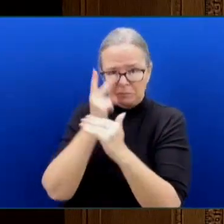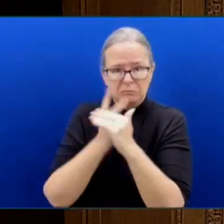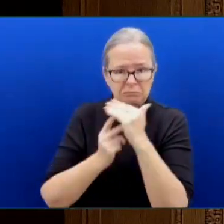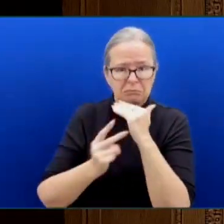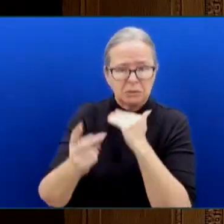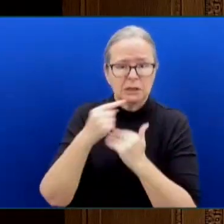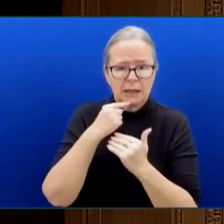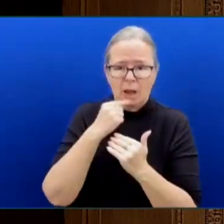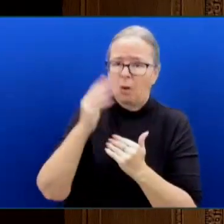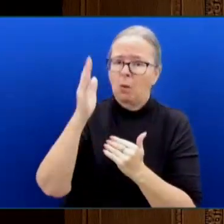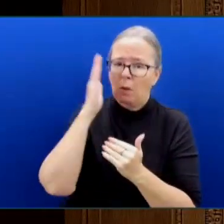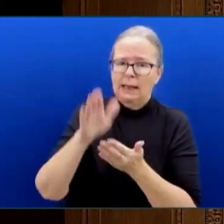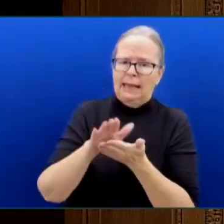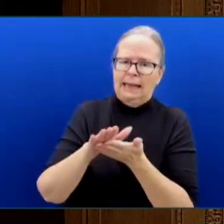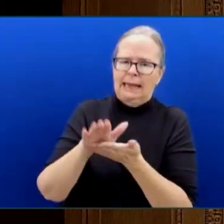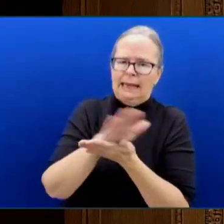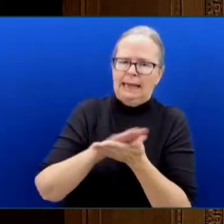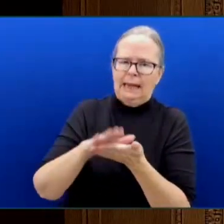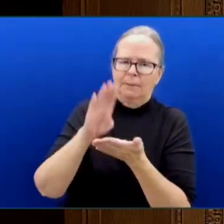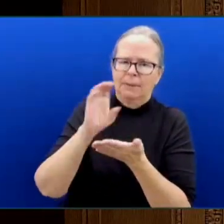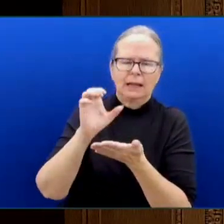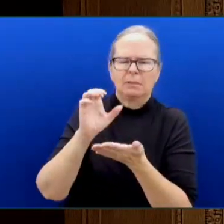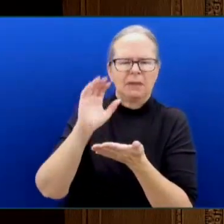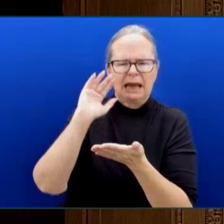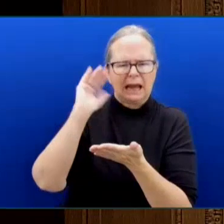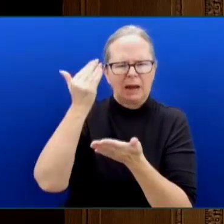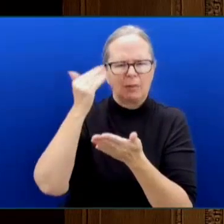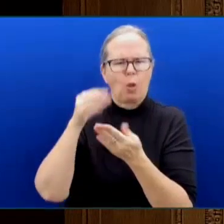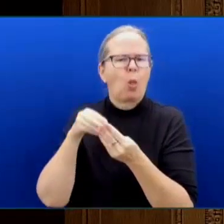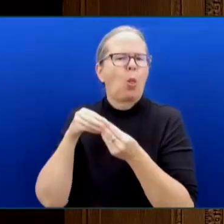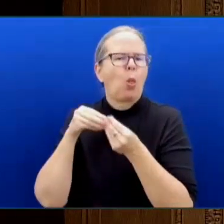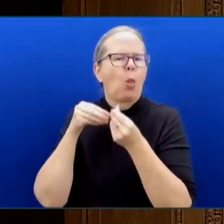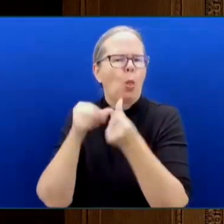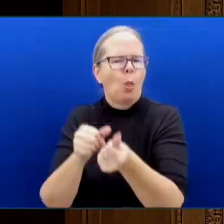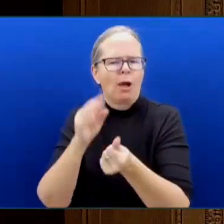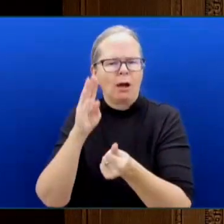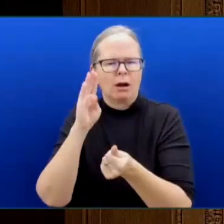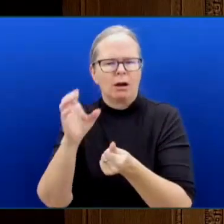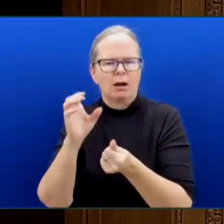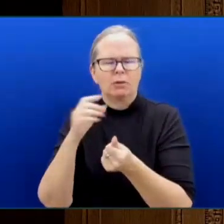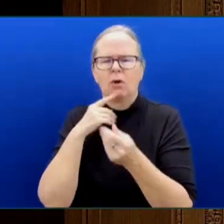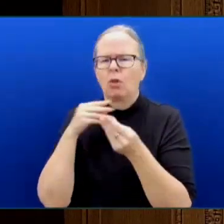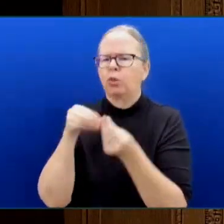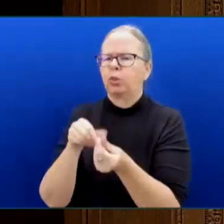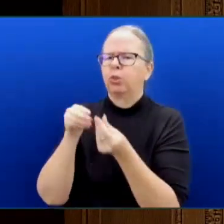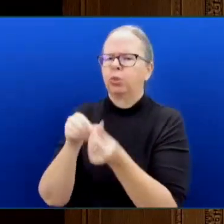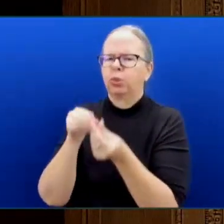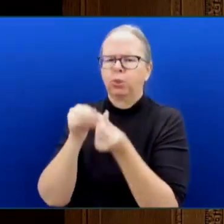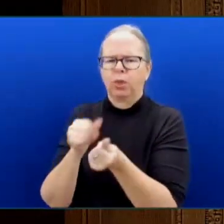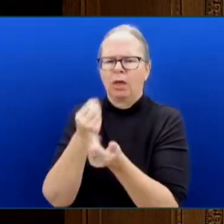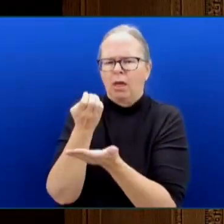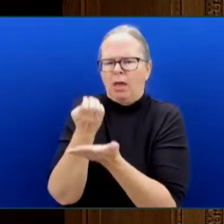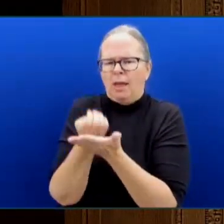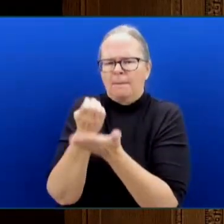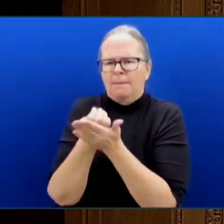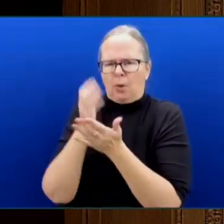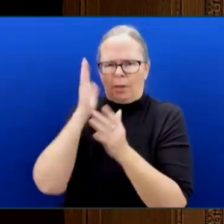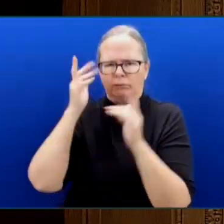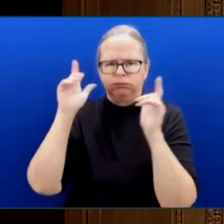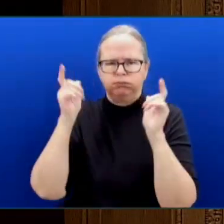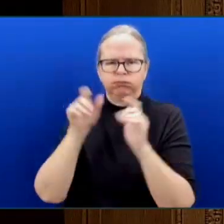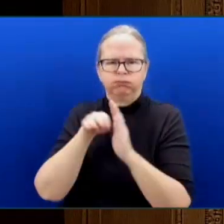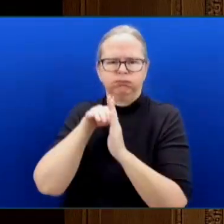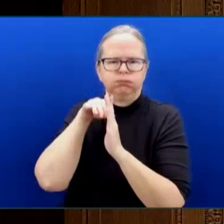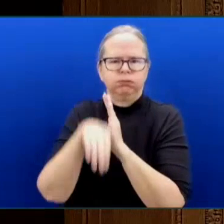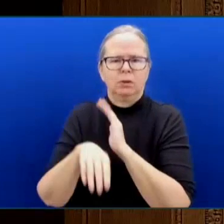BC economy by shrinking by upwards of $28 billion in the next 6 years, and the